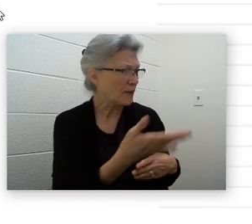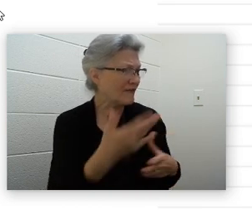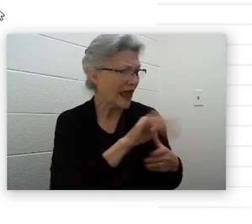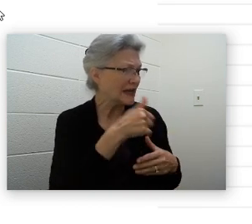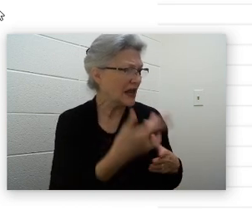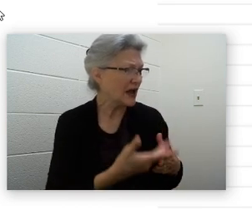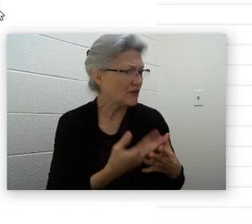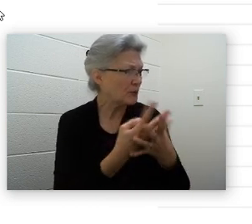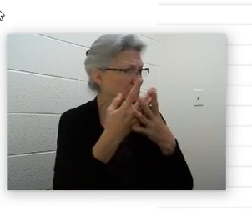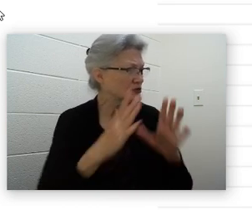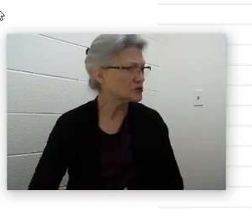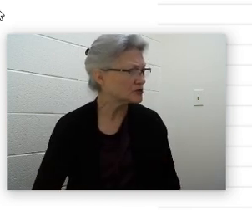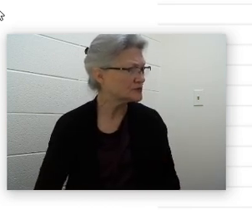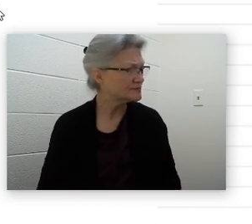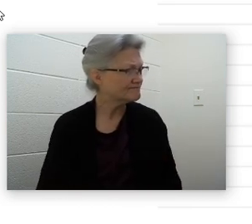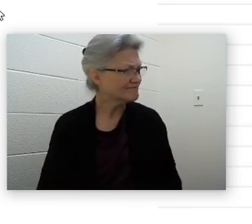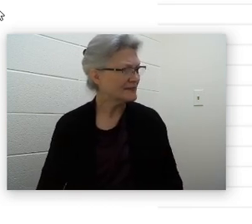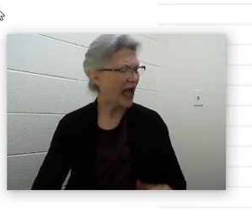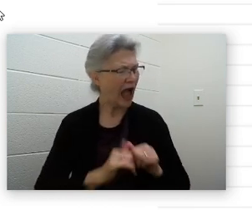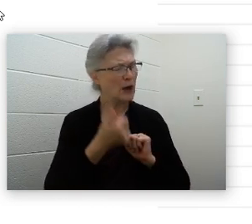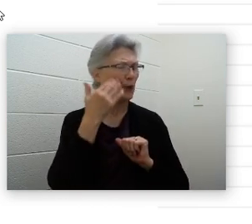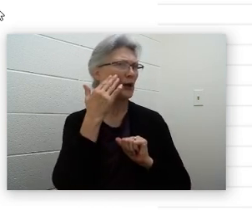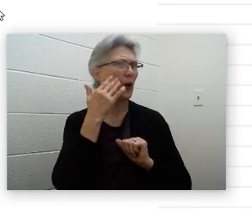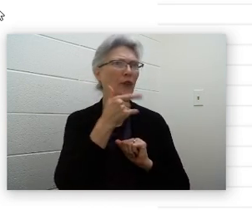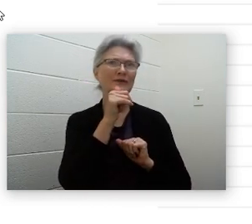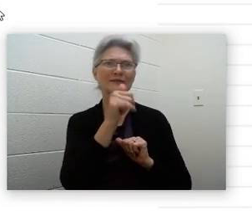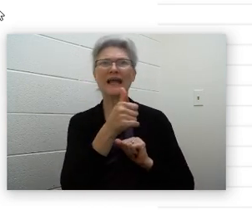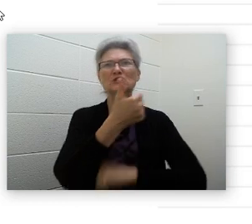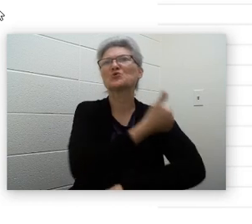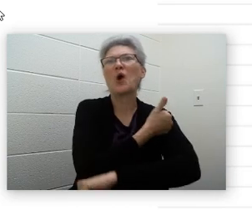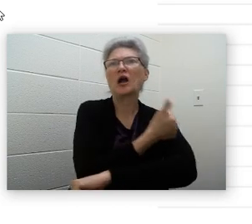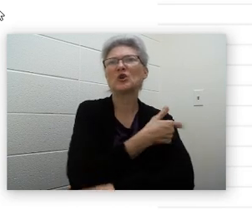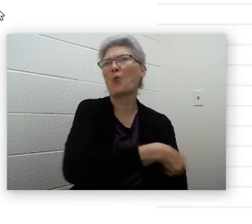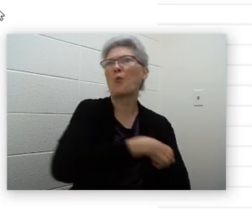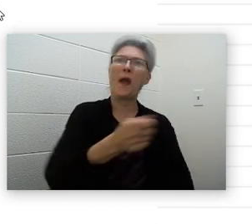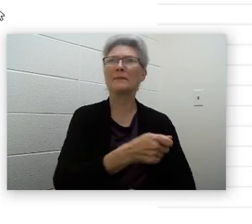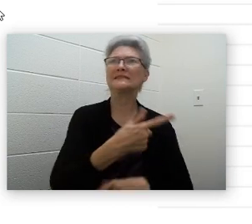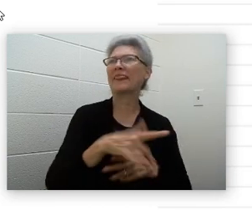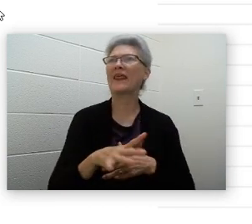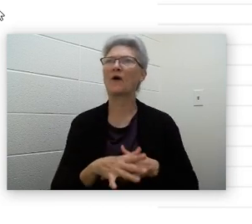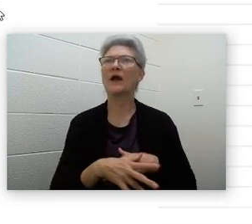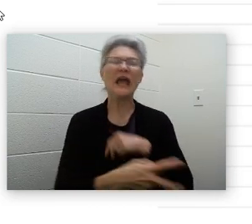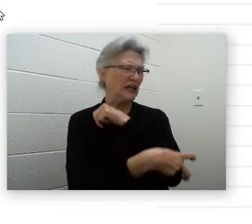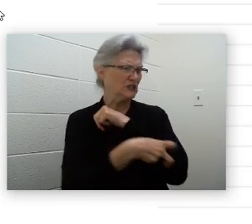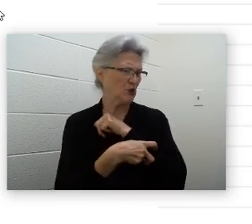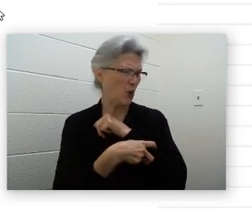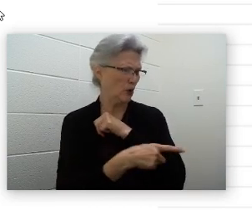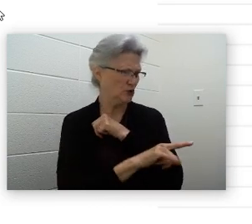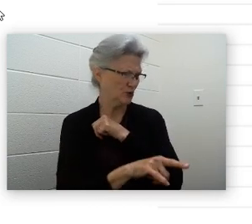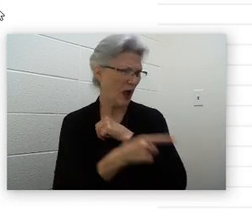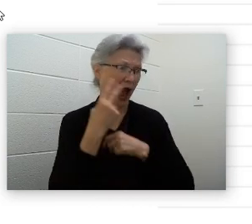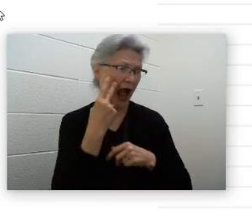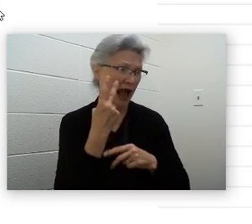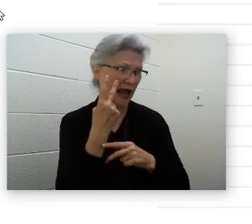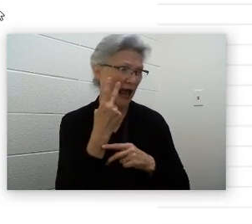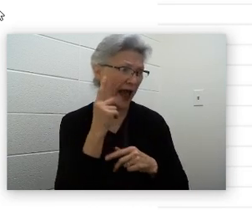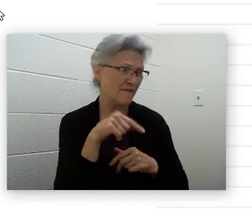detainees. How do I know there aren't drugs or weapons in there? He stole a car too. I've got